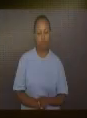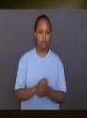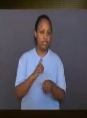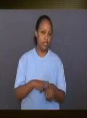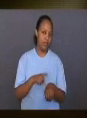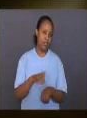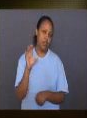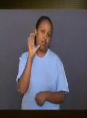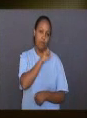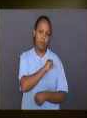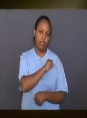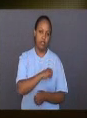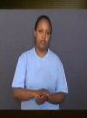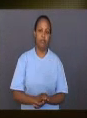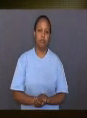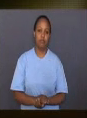Time's up.